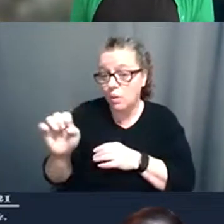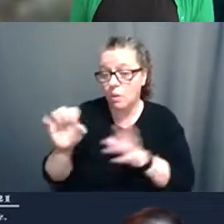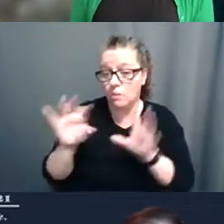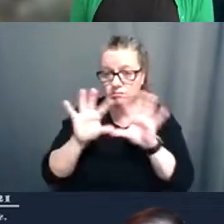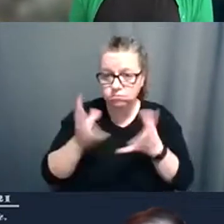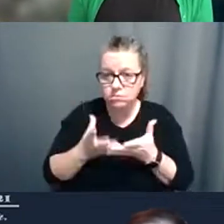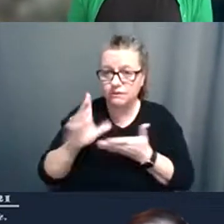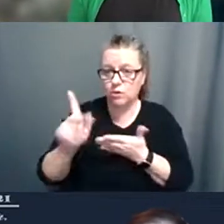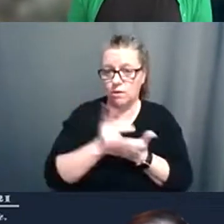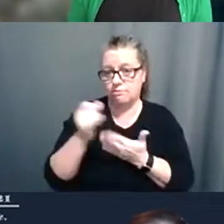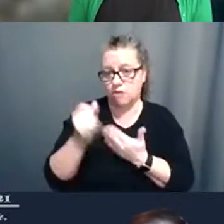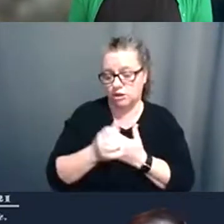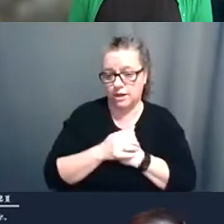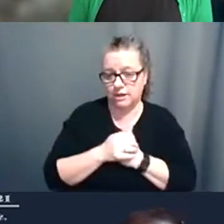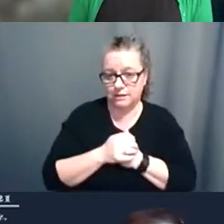Great.